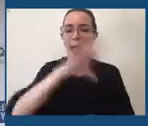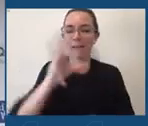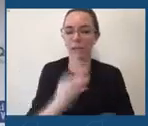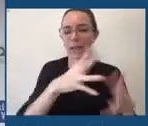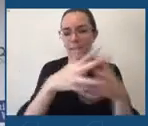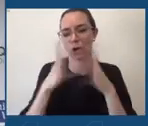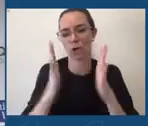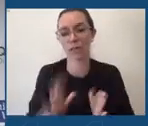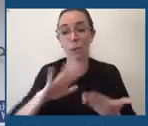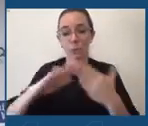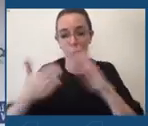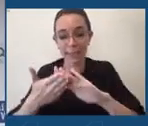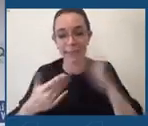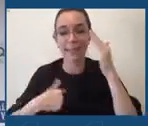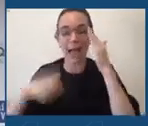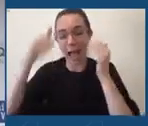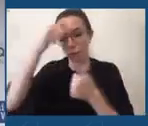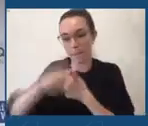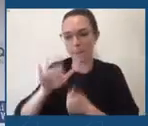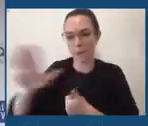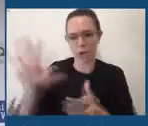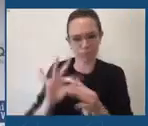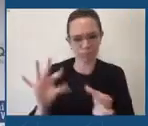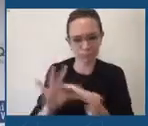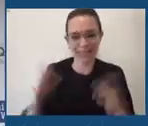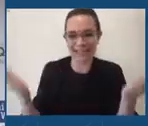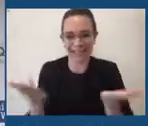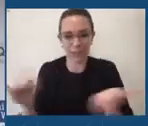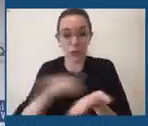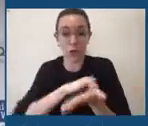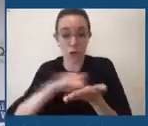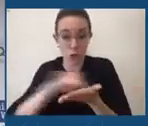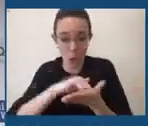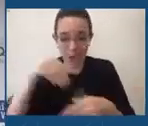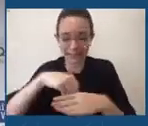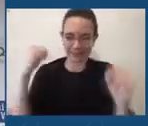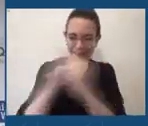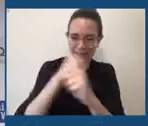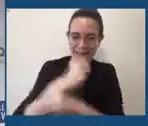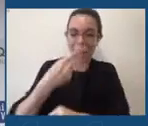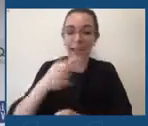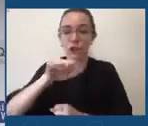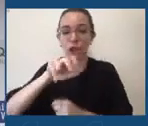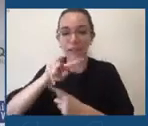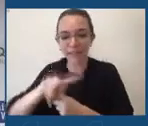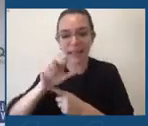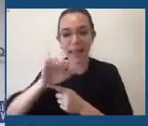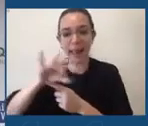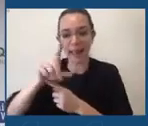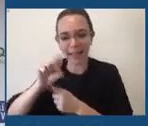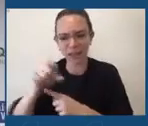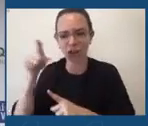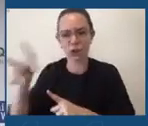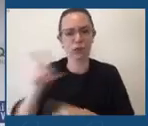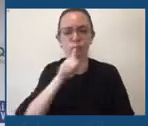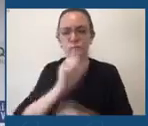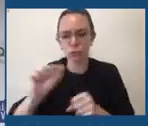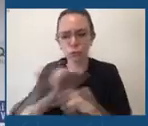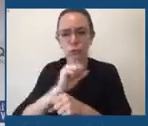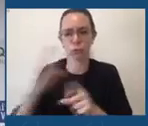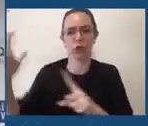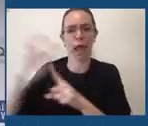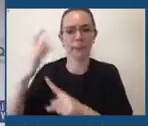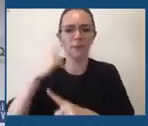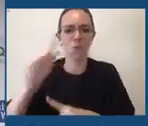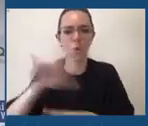I remember her work here in New York in the fight against HIV/AIDS. She is a true champion for African